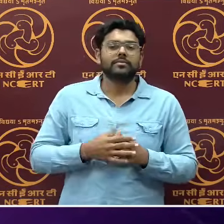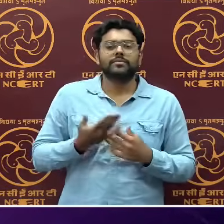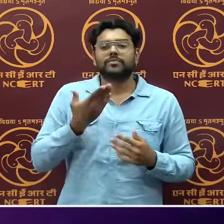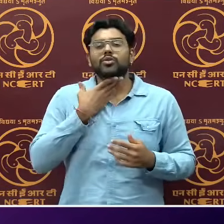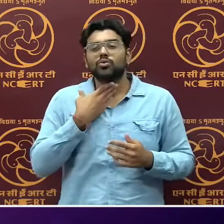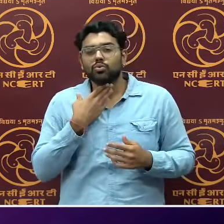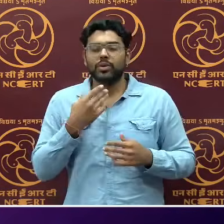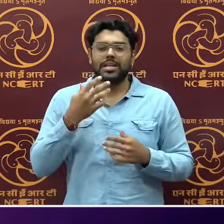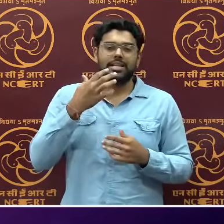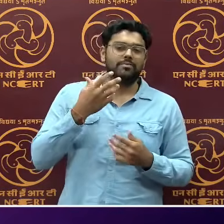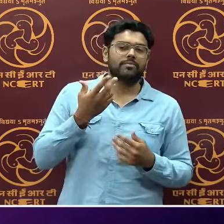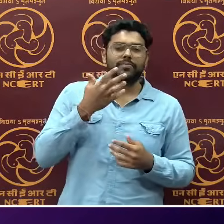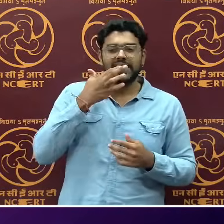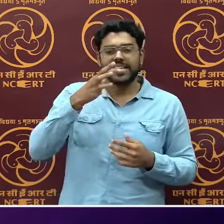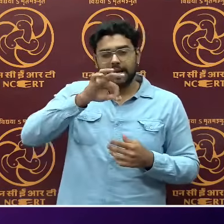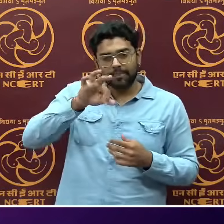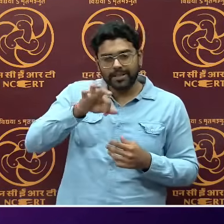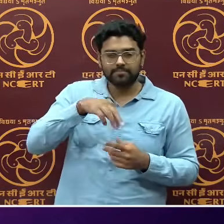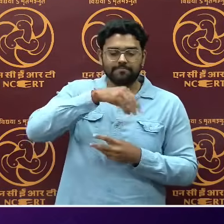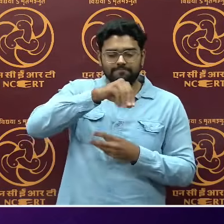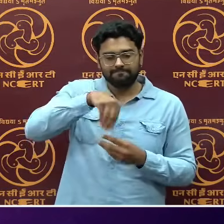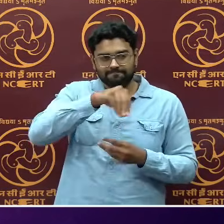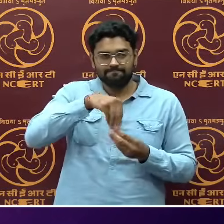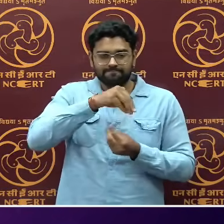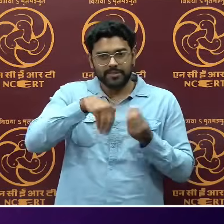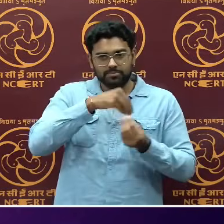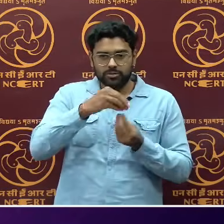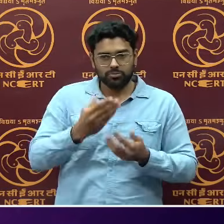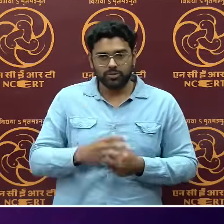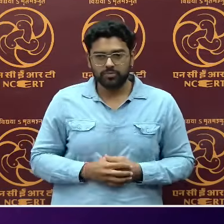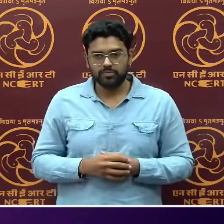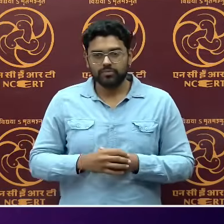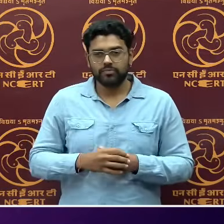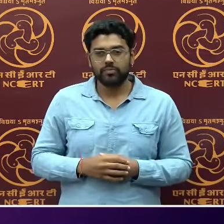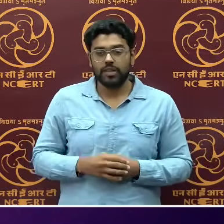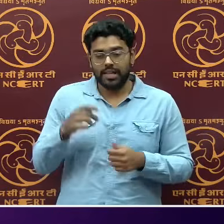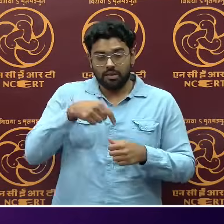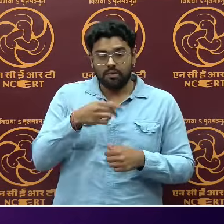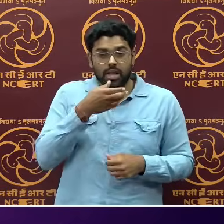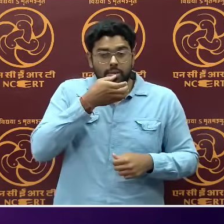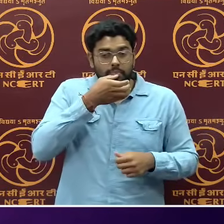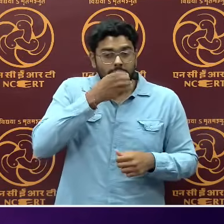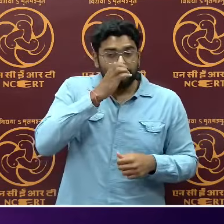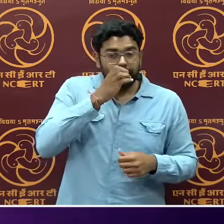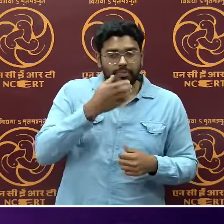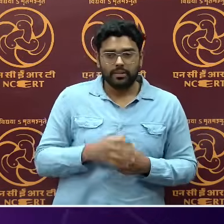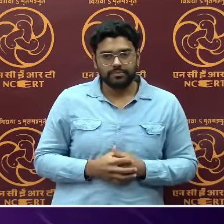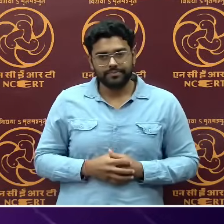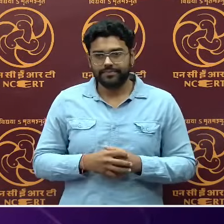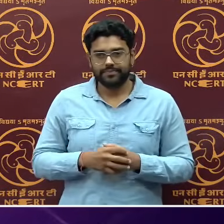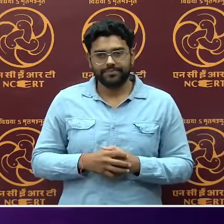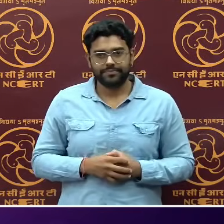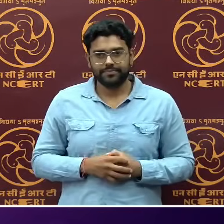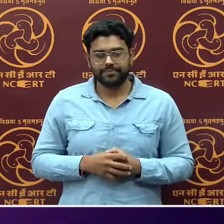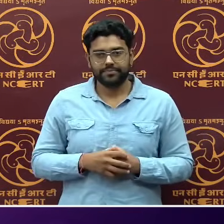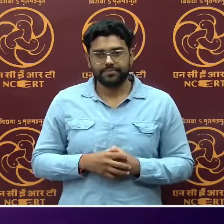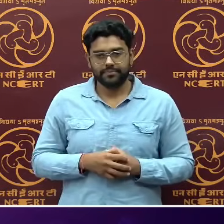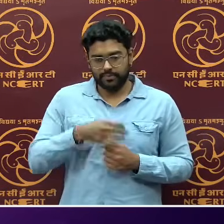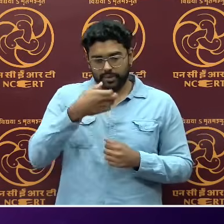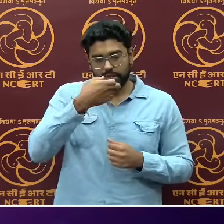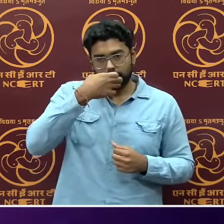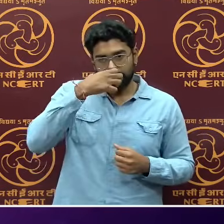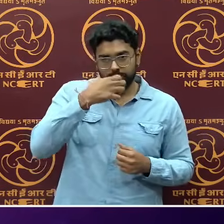taste, we mix each other. Yes? Yes, ma'am. You take a sip of lemonade from the